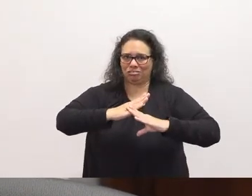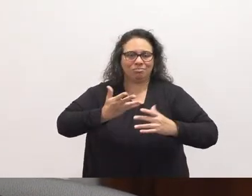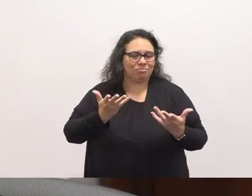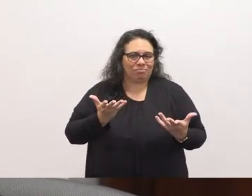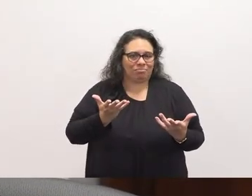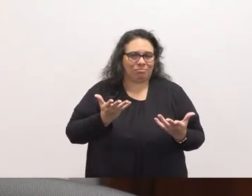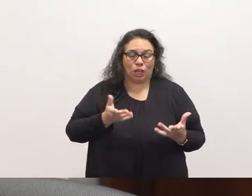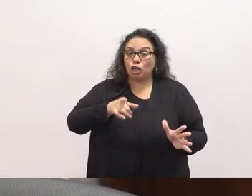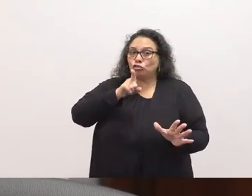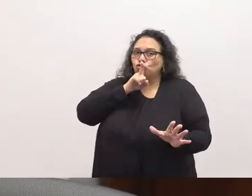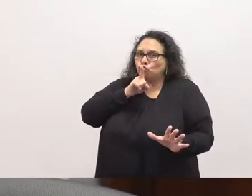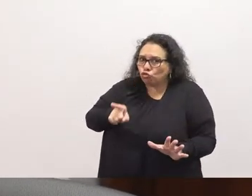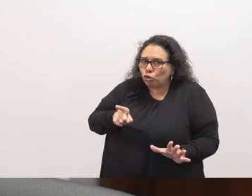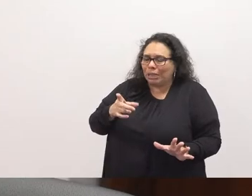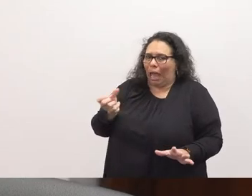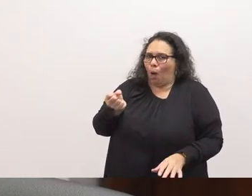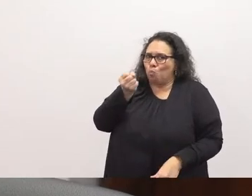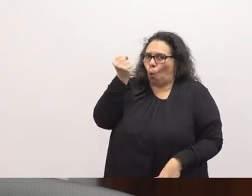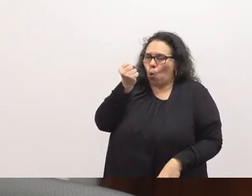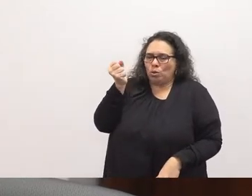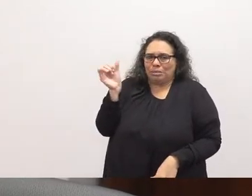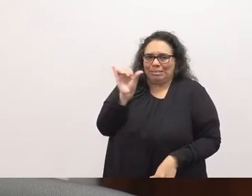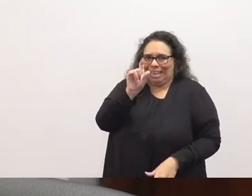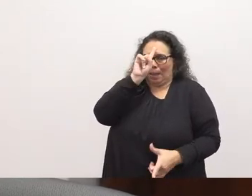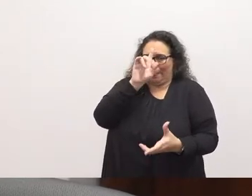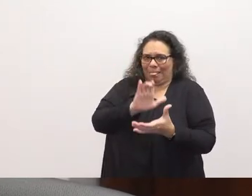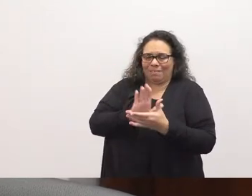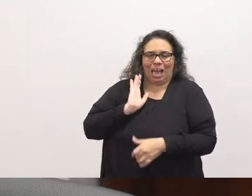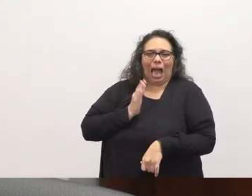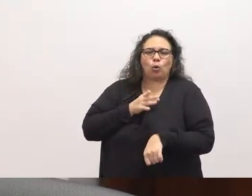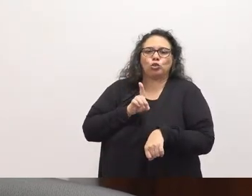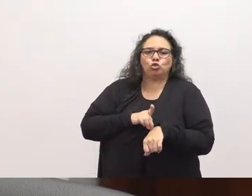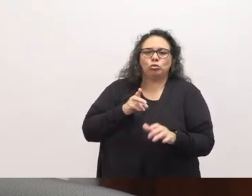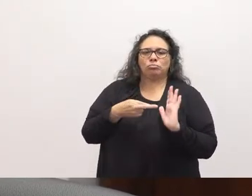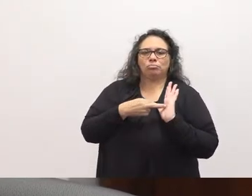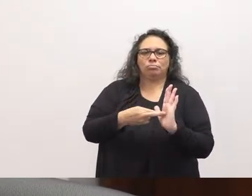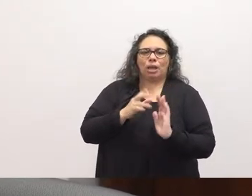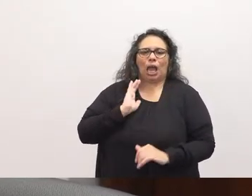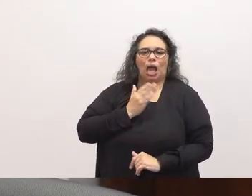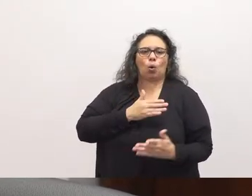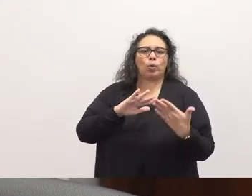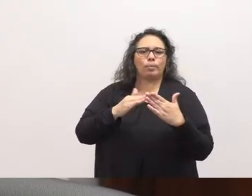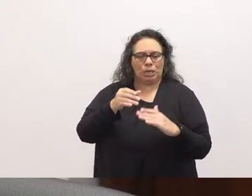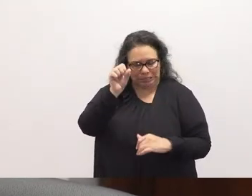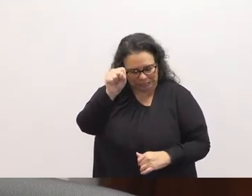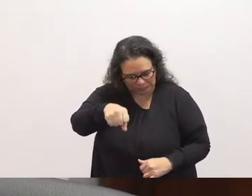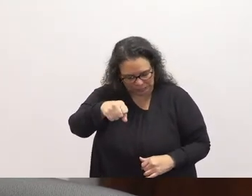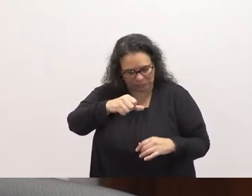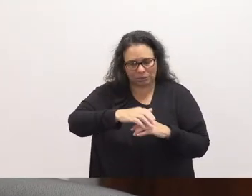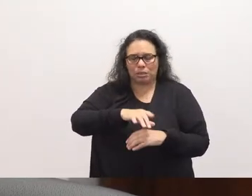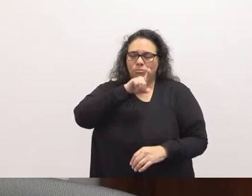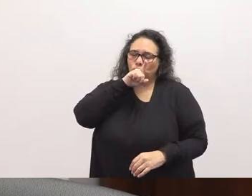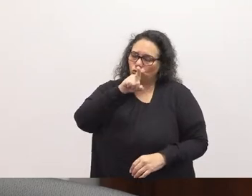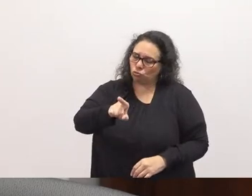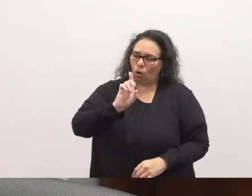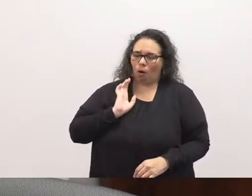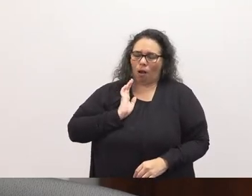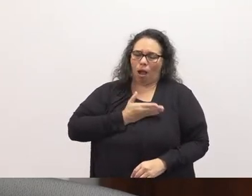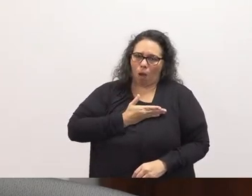truly, I uphold the same belief that our duty is to represent our community and make sure that our